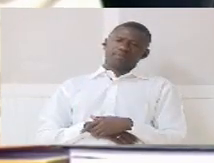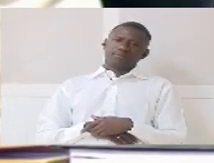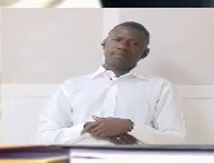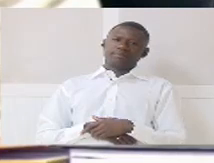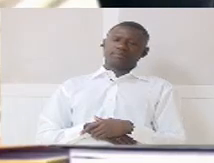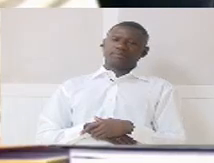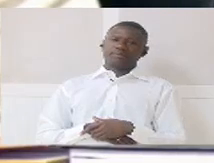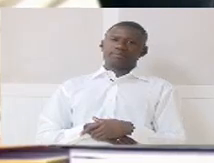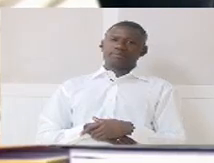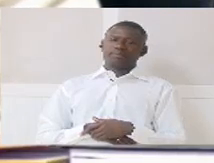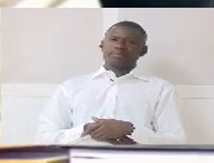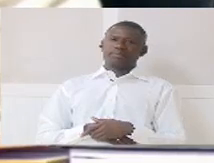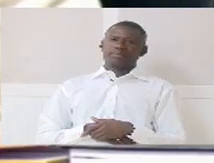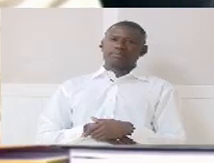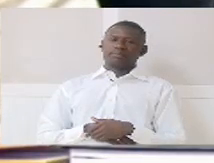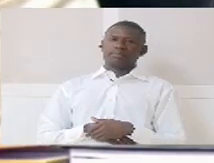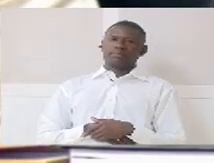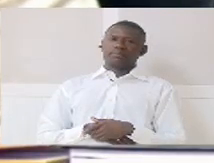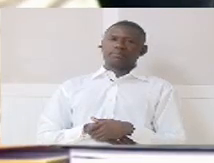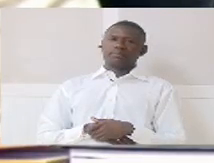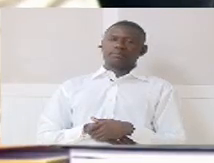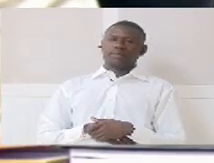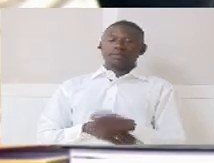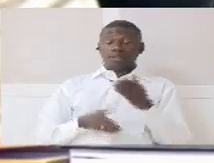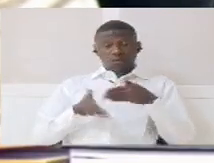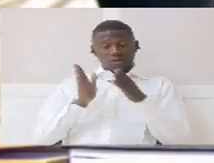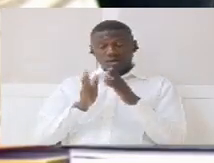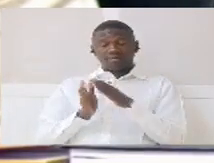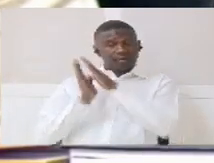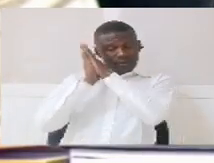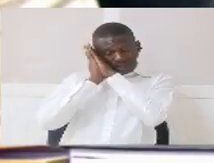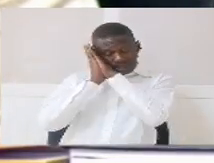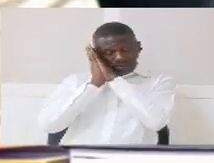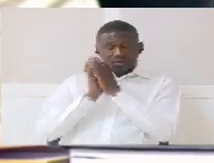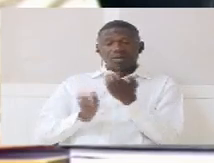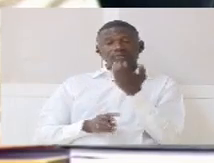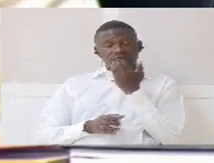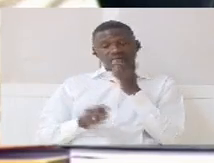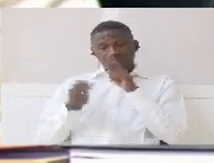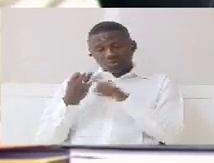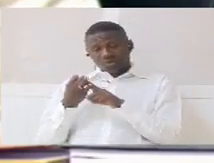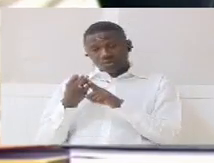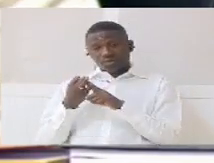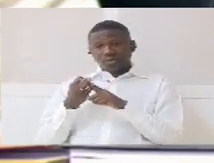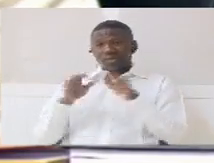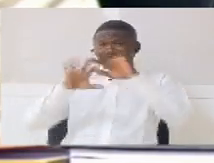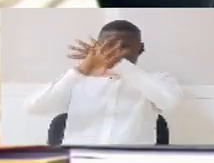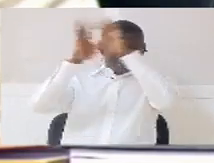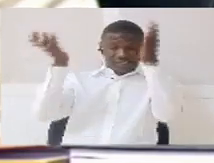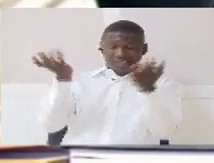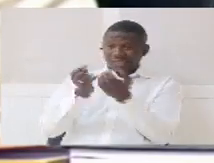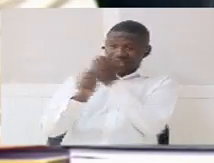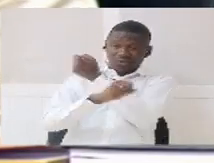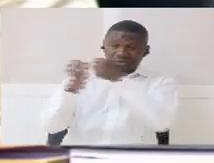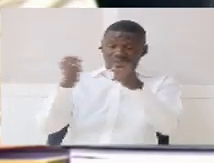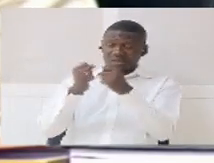La nyao, domur nyao. The manner, the place of sleep, the food. General condition prison for